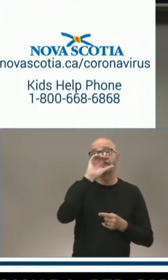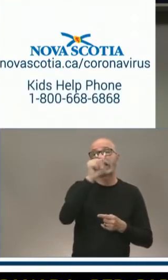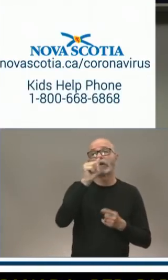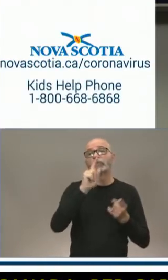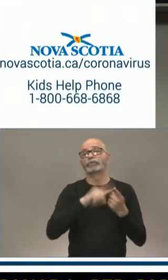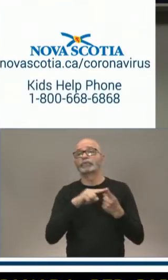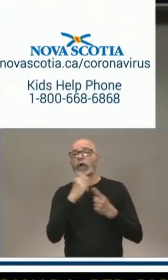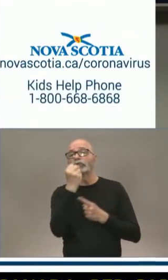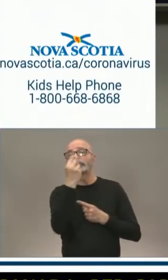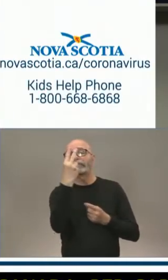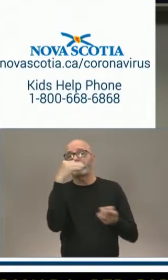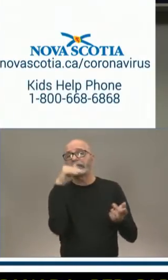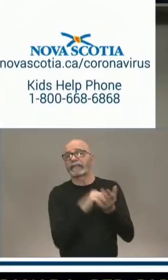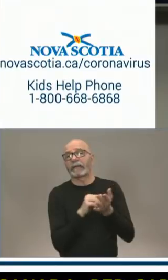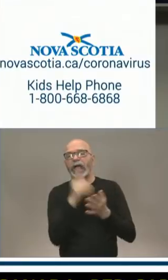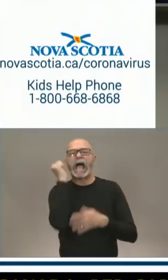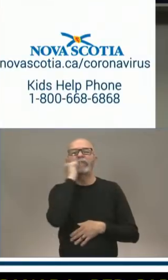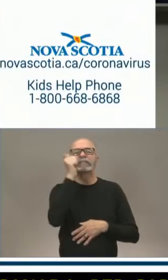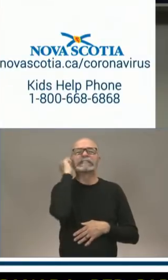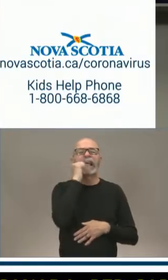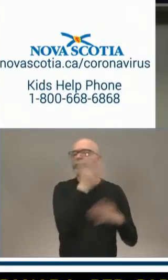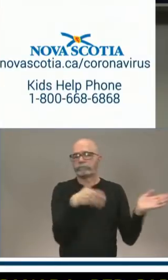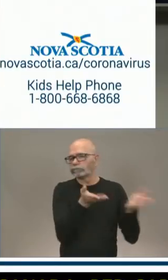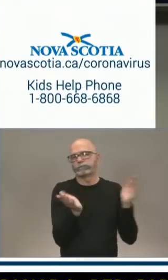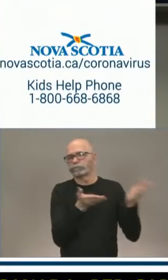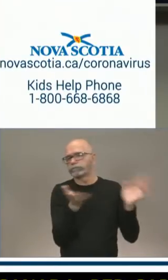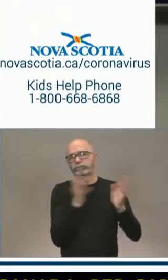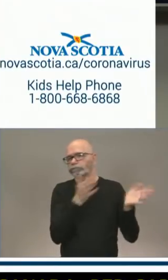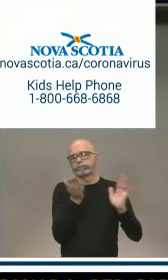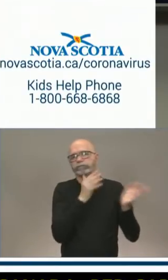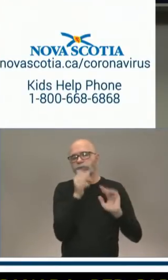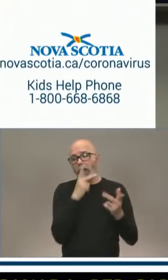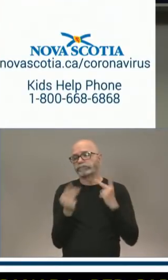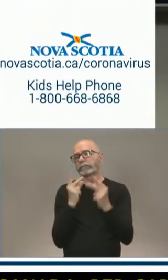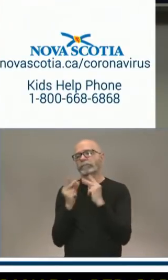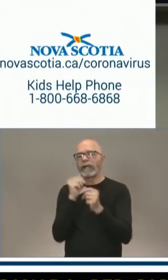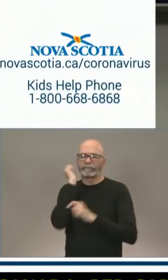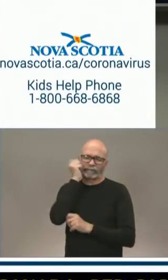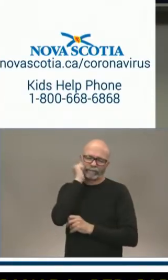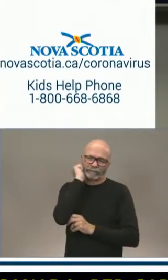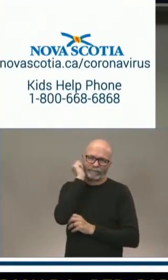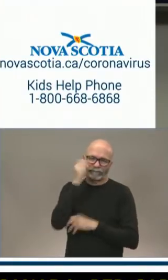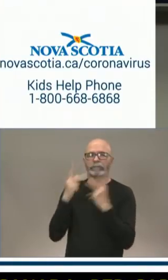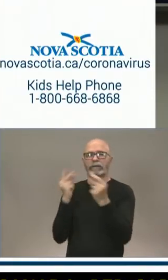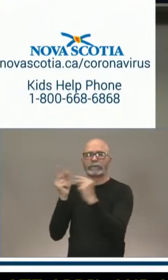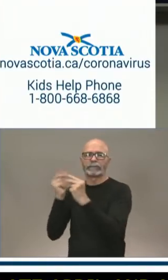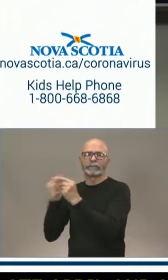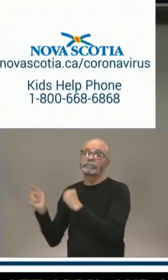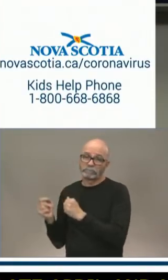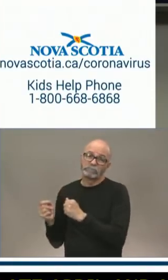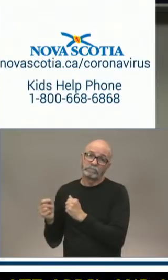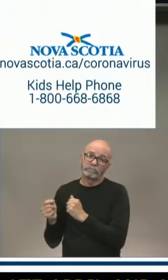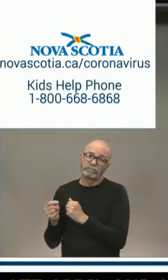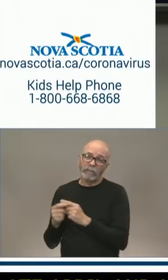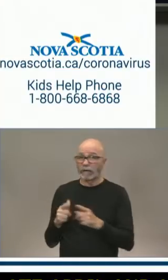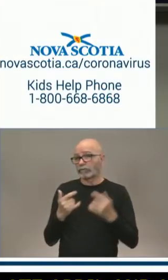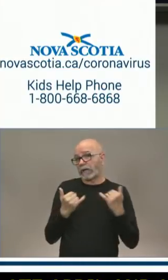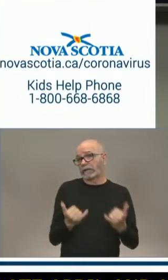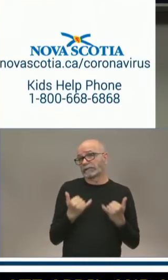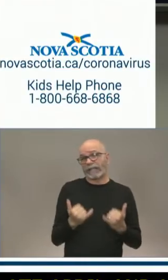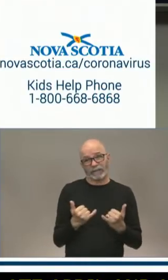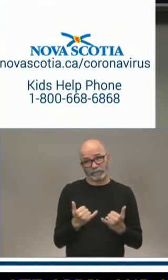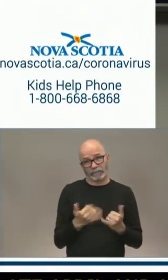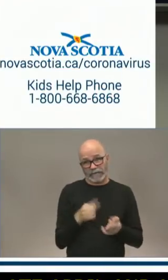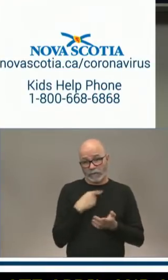vaccine to give us that 10 to 12,000 doses a day. So we're actually 10,000 doses a week right now